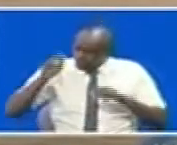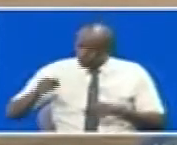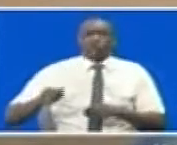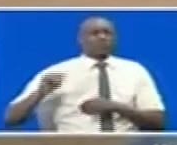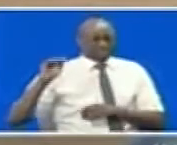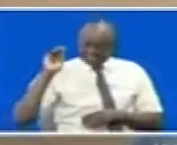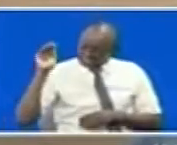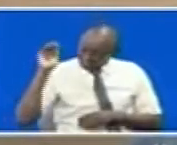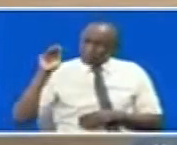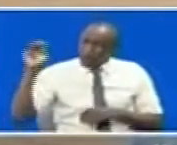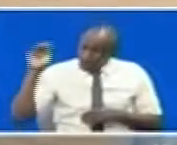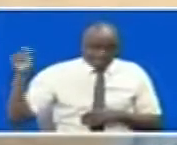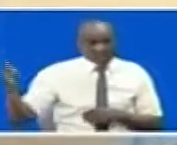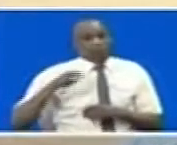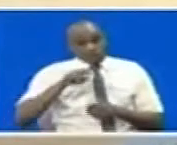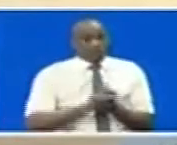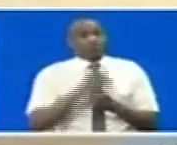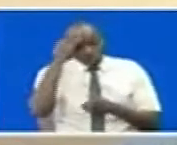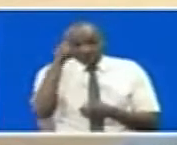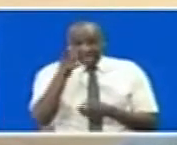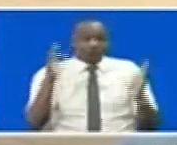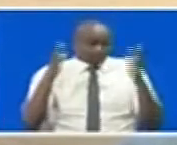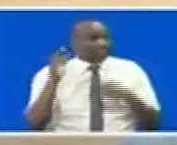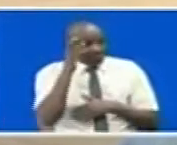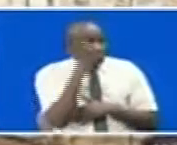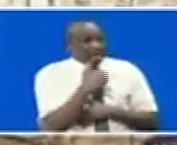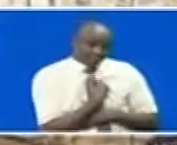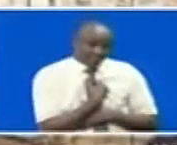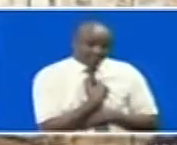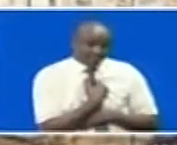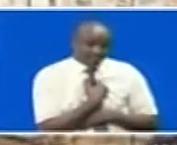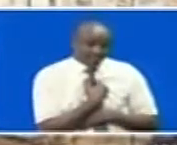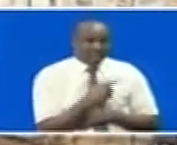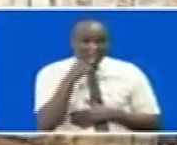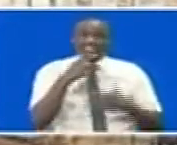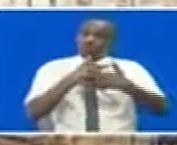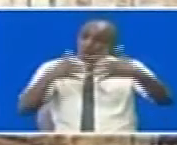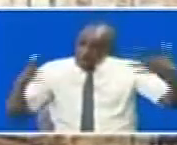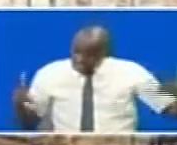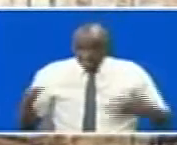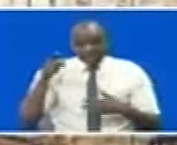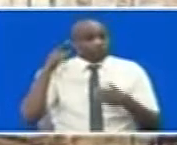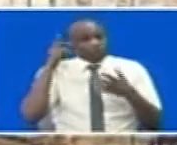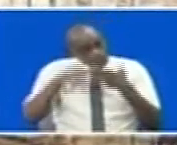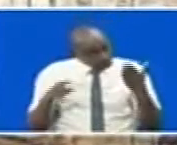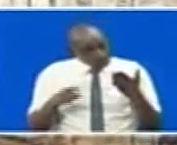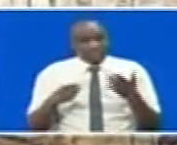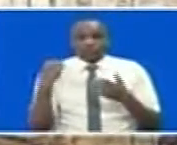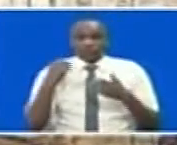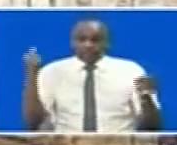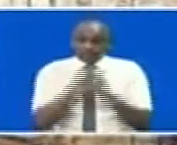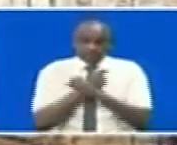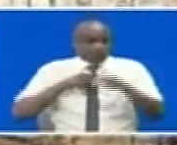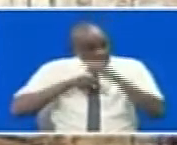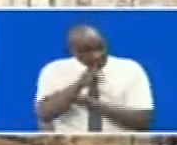usiku. Wanakuja usiku na hapa ukijaribu kuangalia kuna msitu. These barbed wire fences are meant to keep away children from